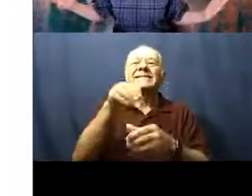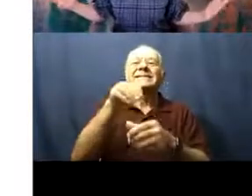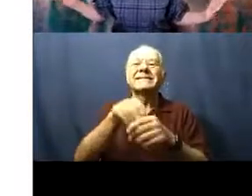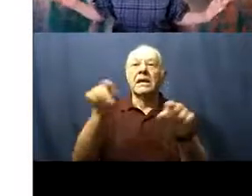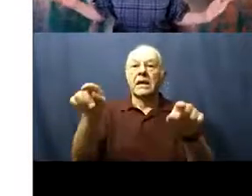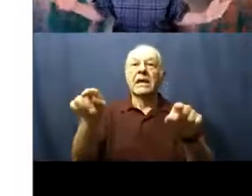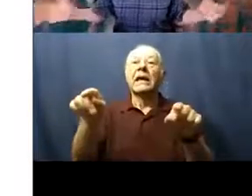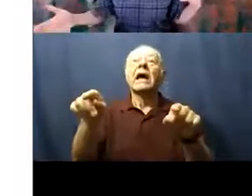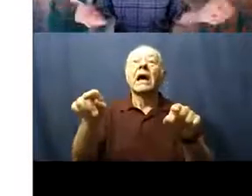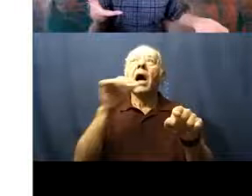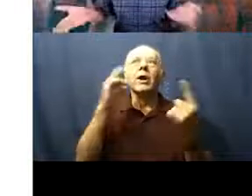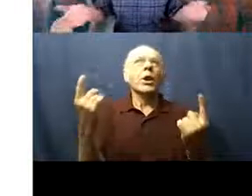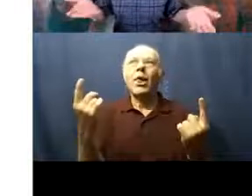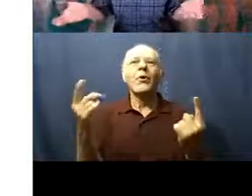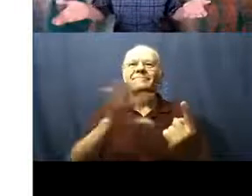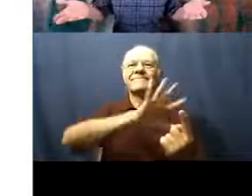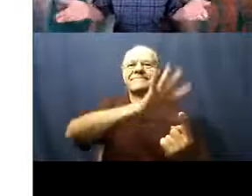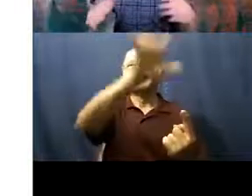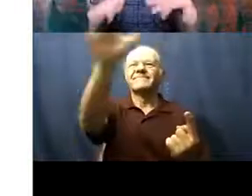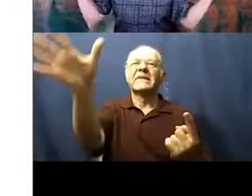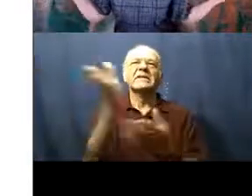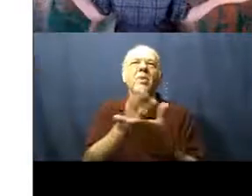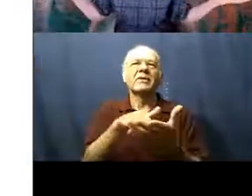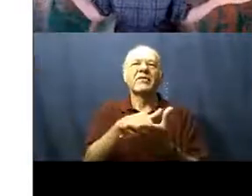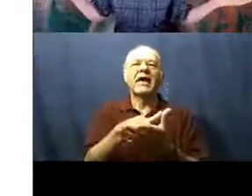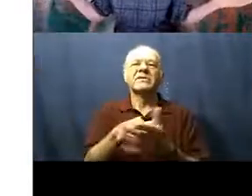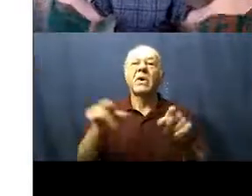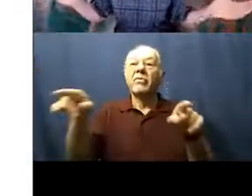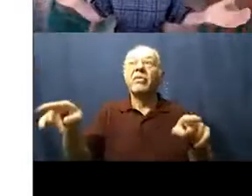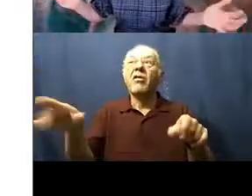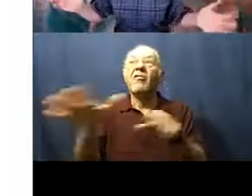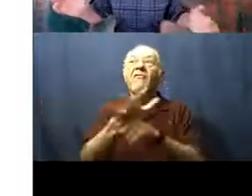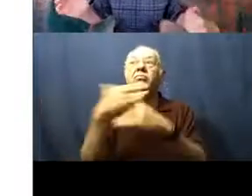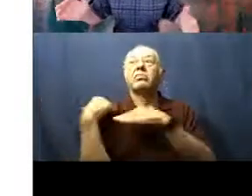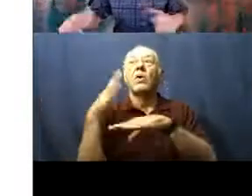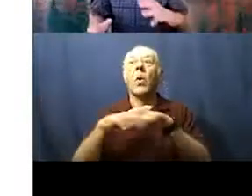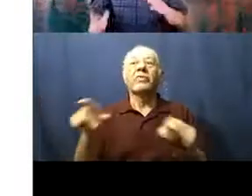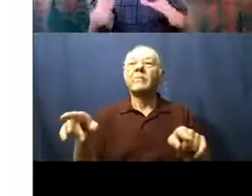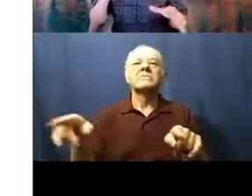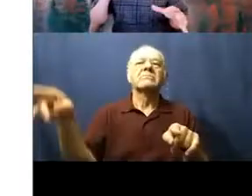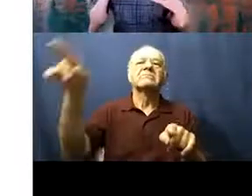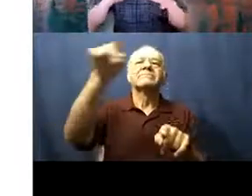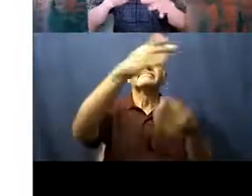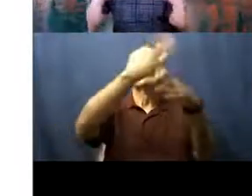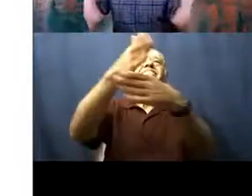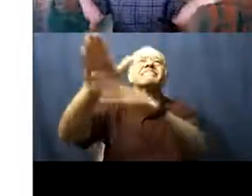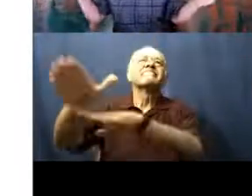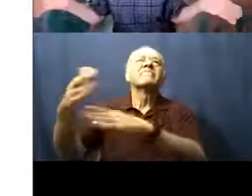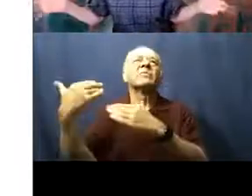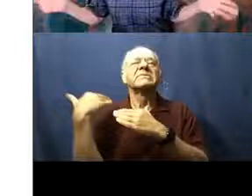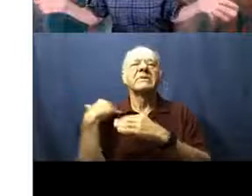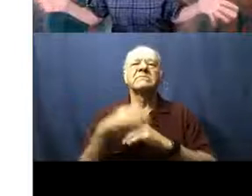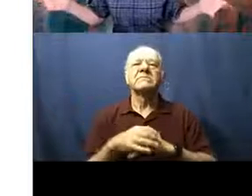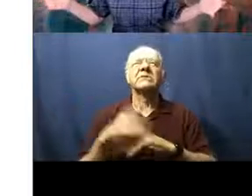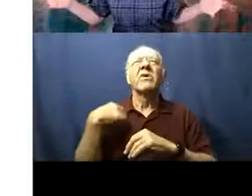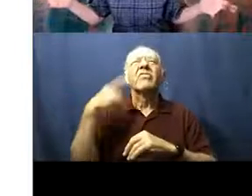of policy tools. So neither of those things is doing everything. And so I'm going to sort of think of our